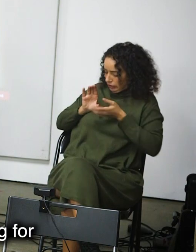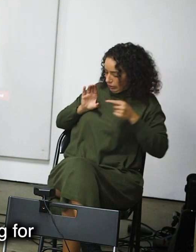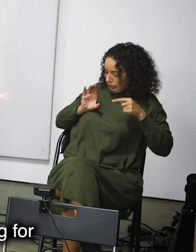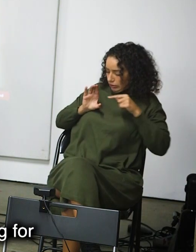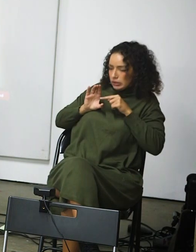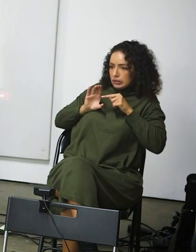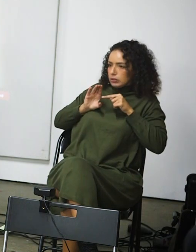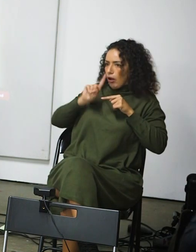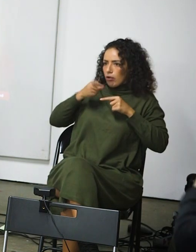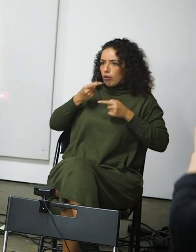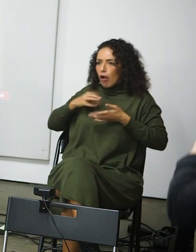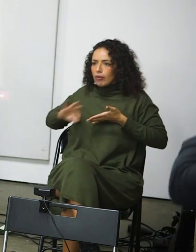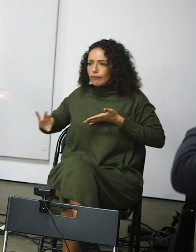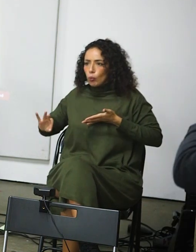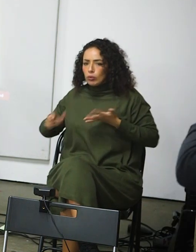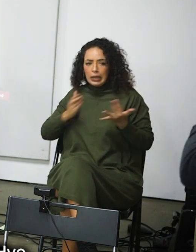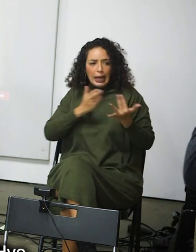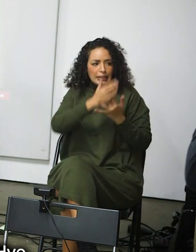same things.